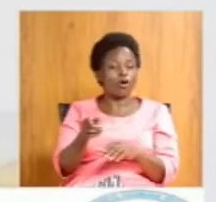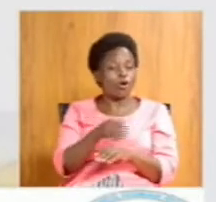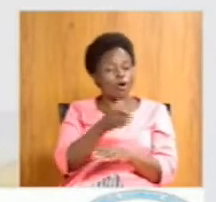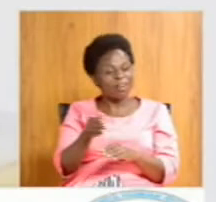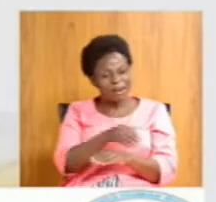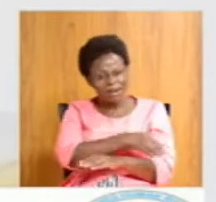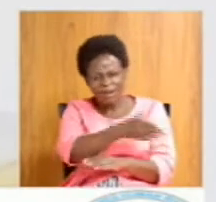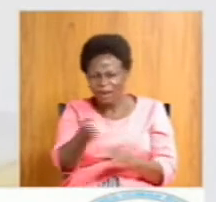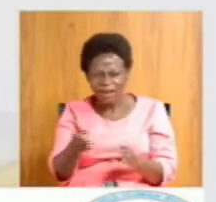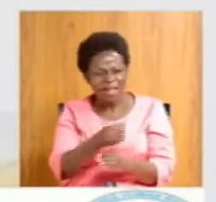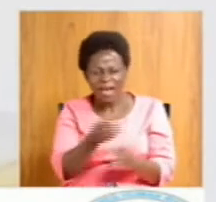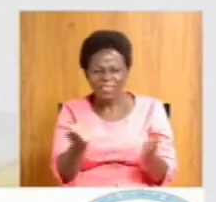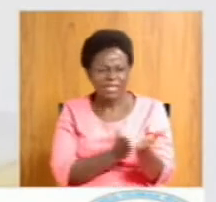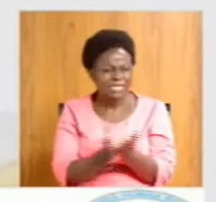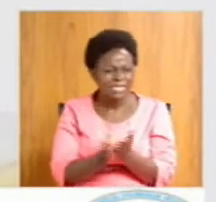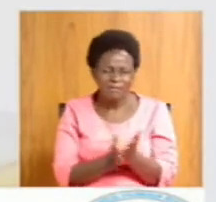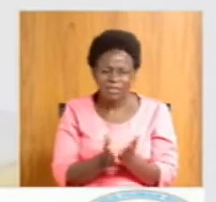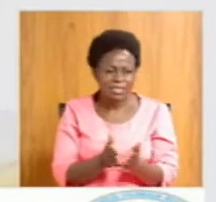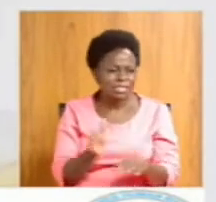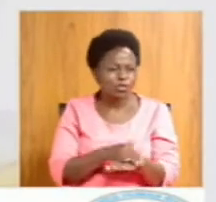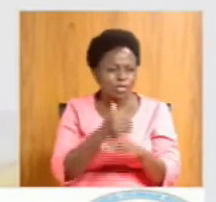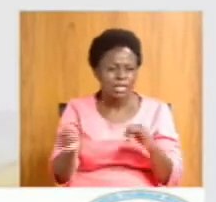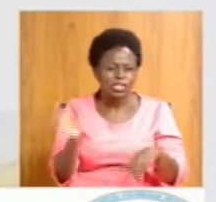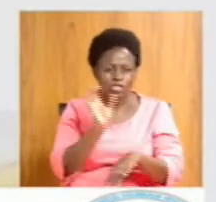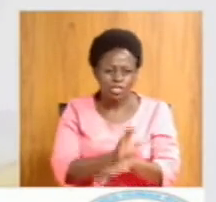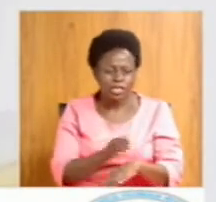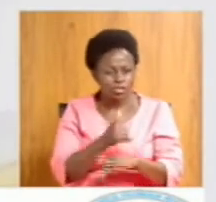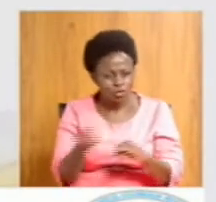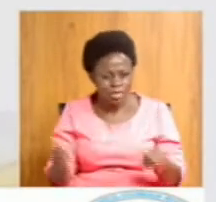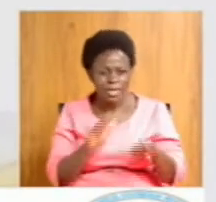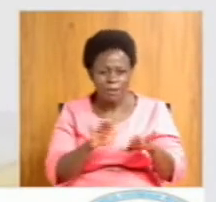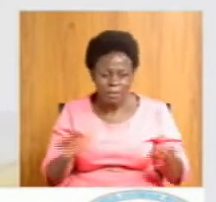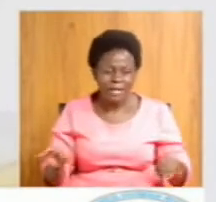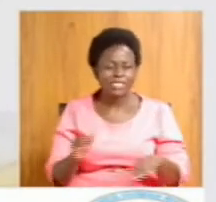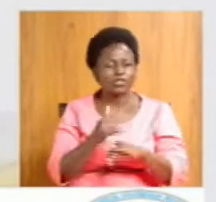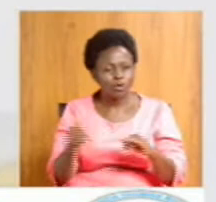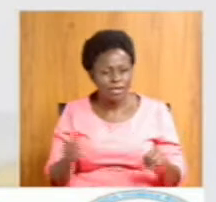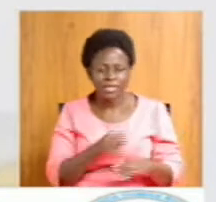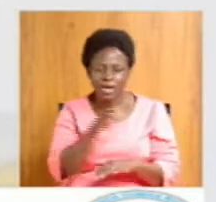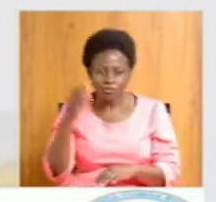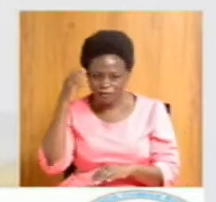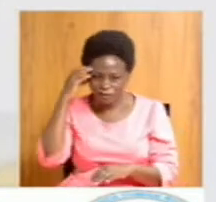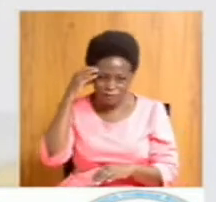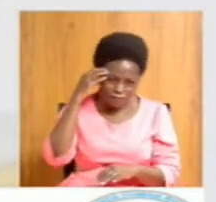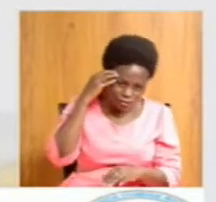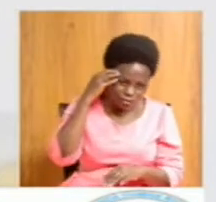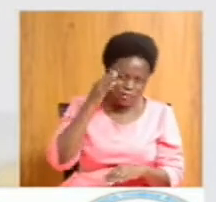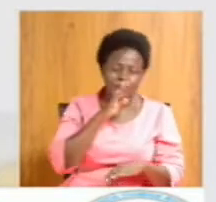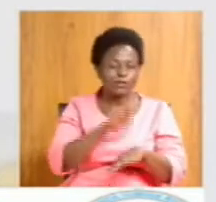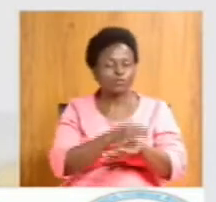other form of service went online. Church is online. Markets are online. So you are forced to be